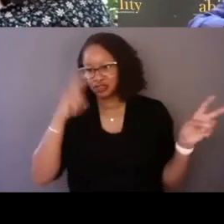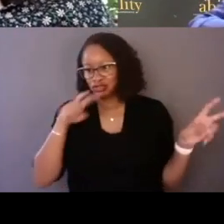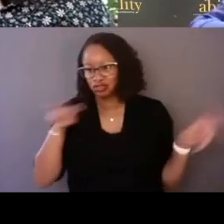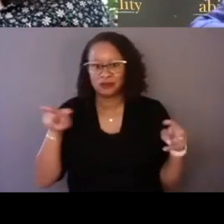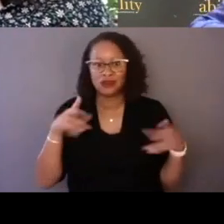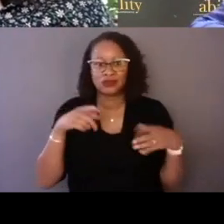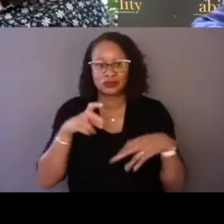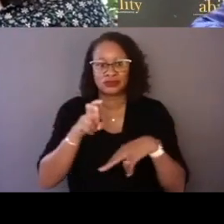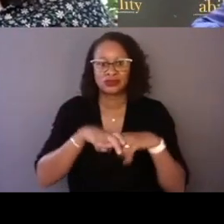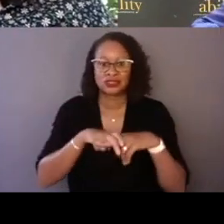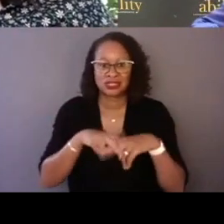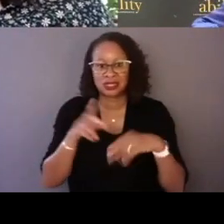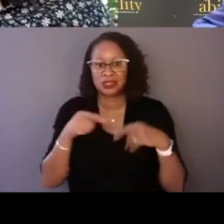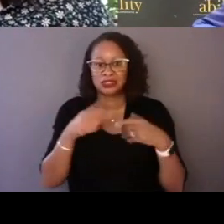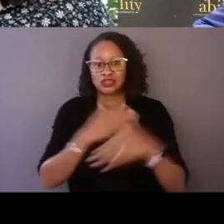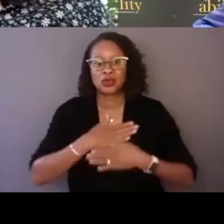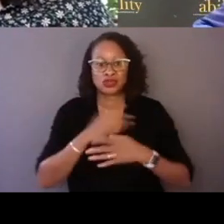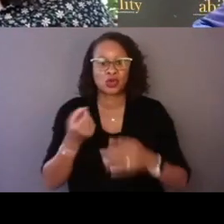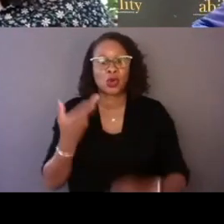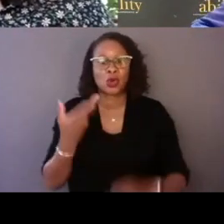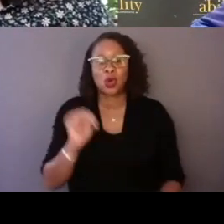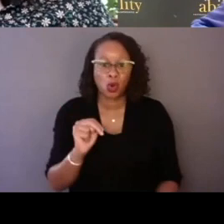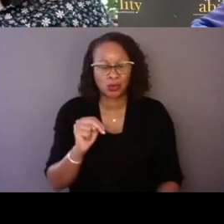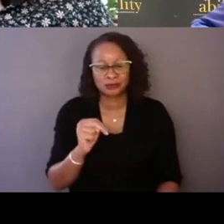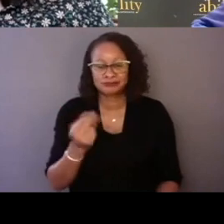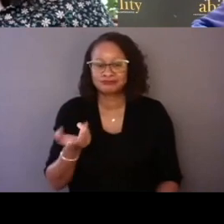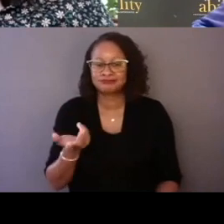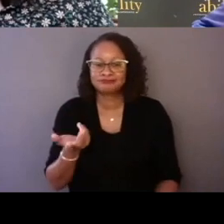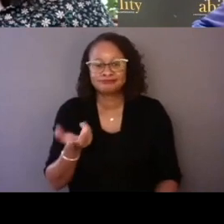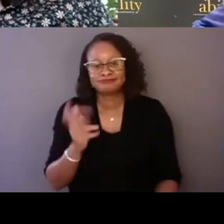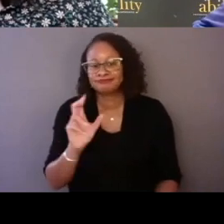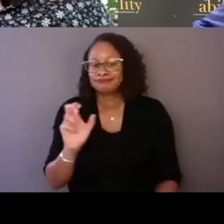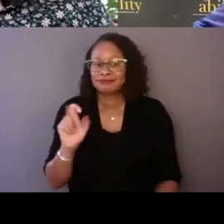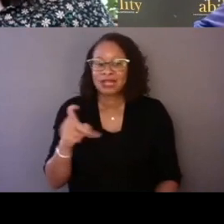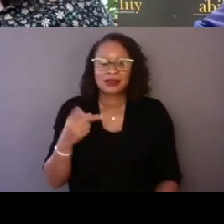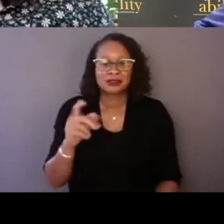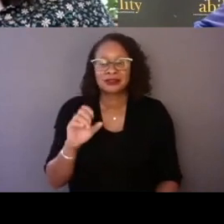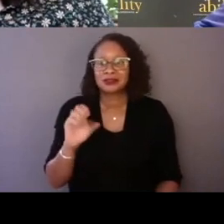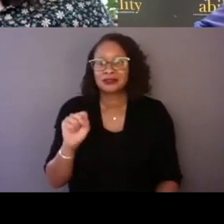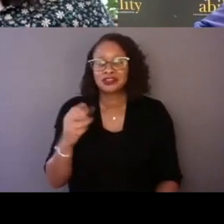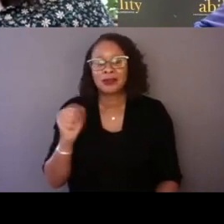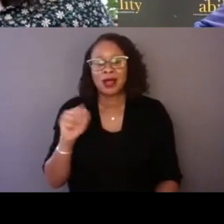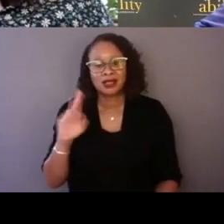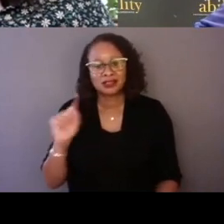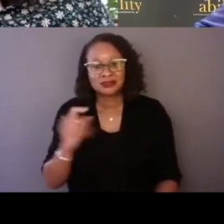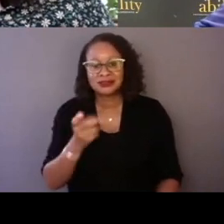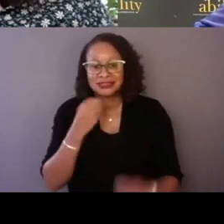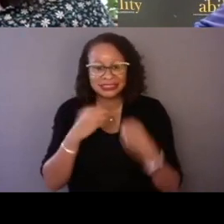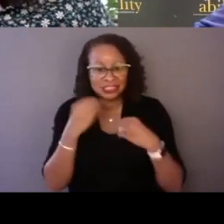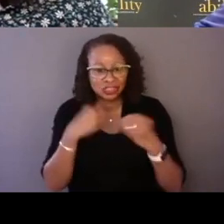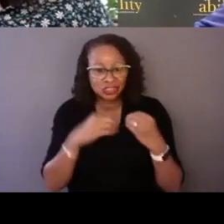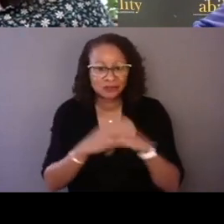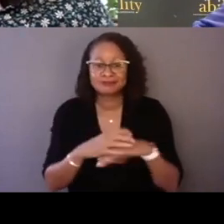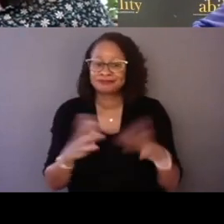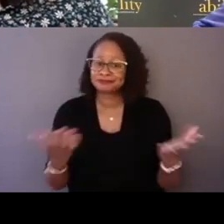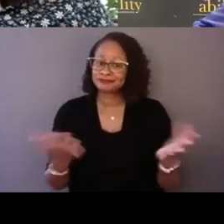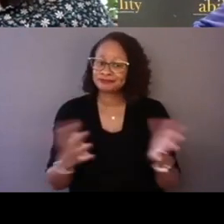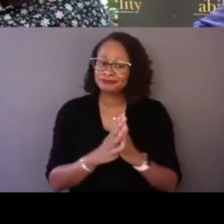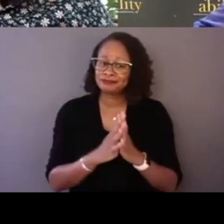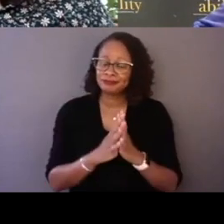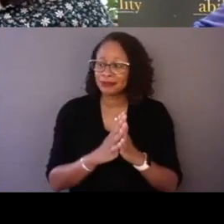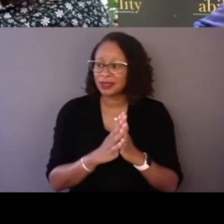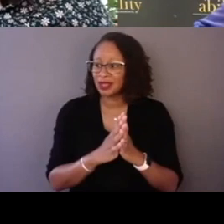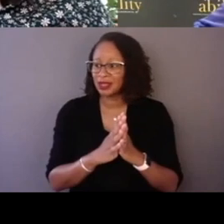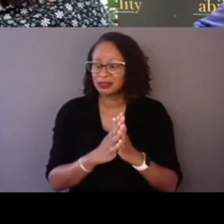sitting and enjoying your own Shabbos dinner. So you can set different boundaries at different times too. It's not like if you said